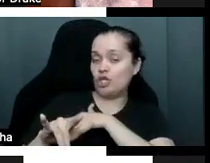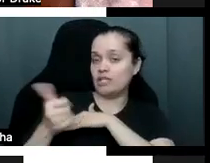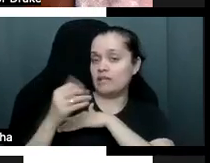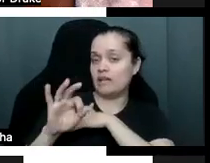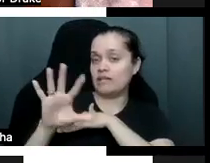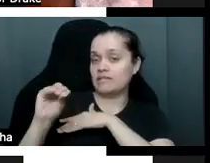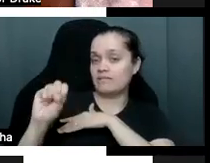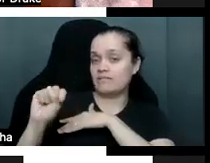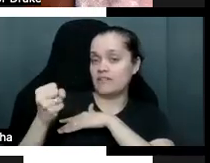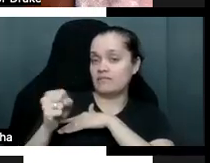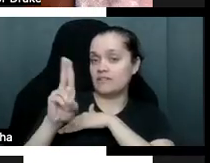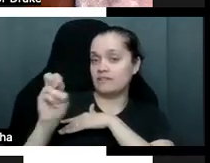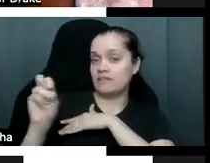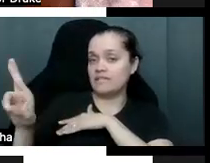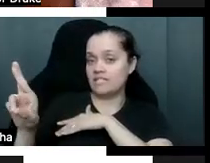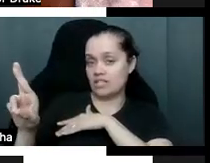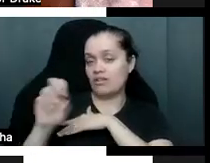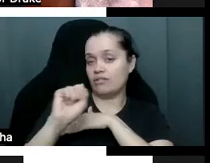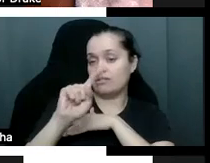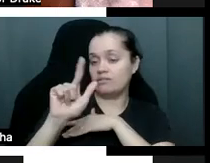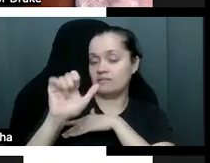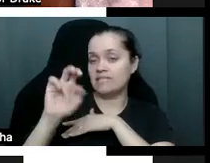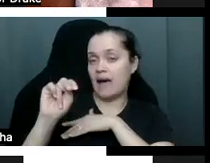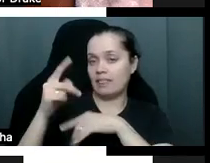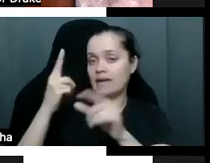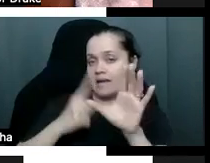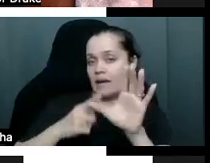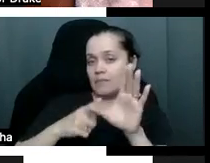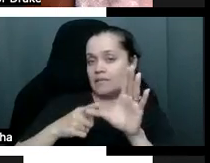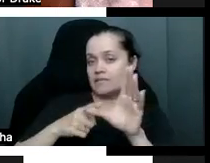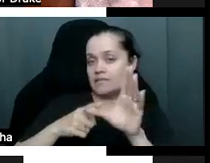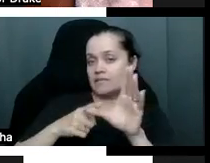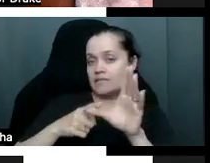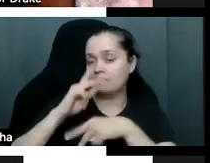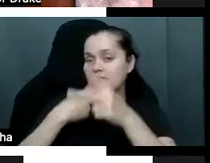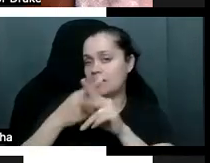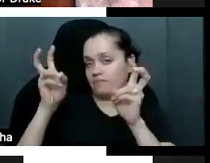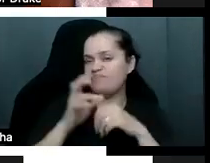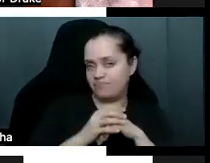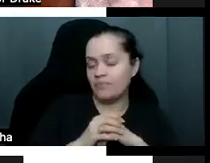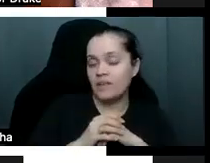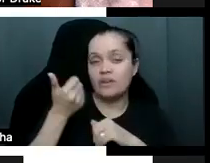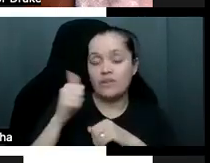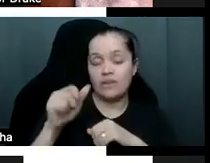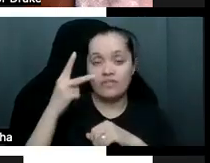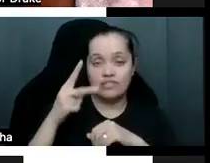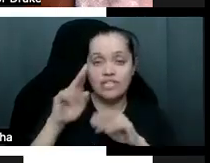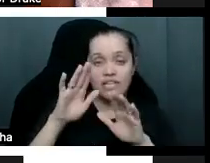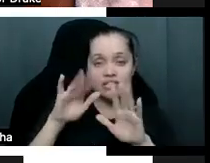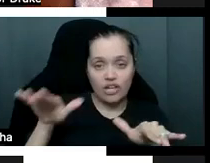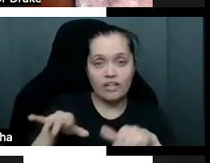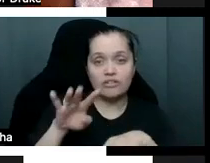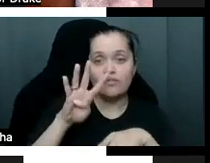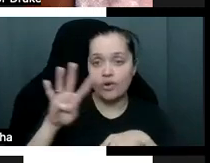1950s Soviet Stalinist communism. If you ever see Child 44 on a shelf in a used